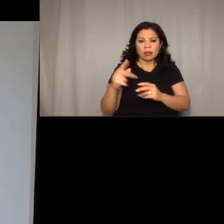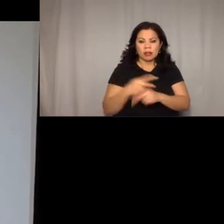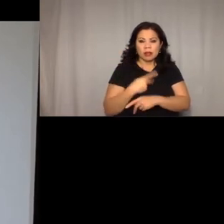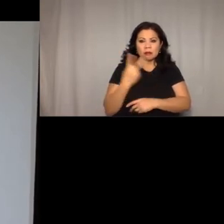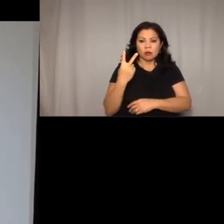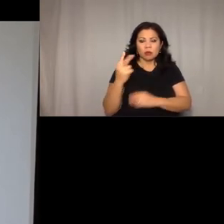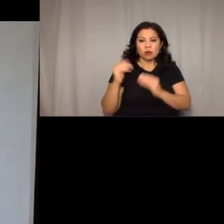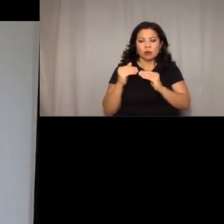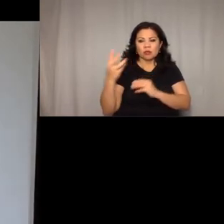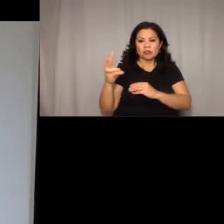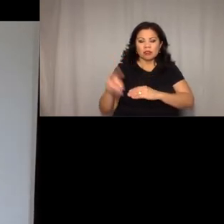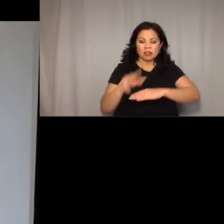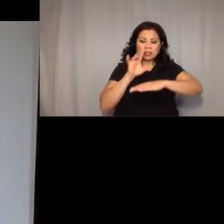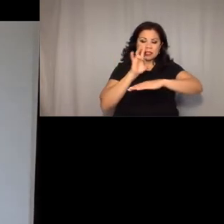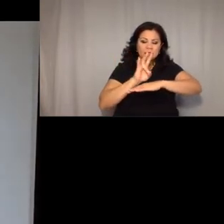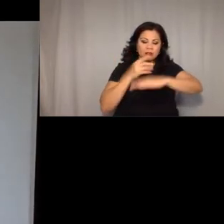16. There we go.